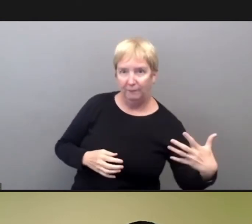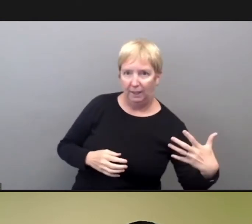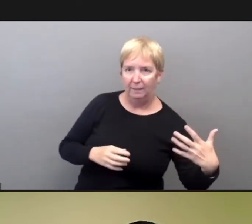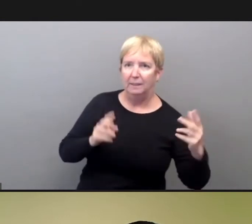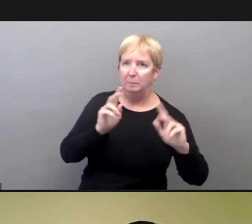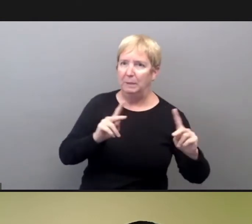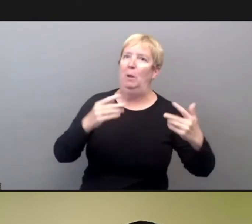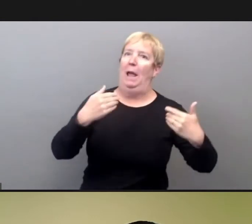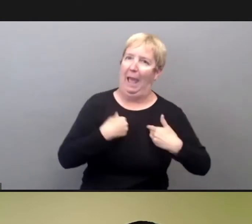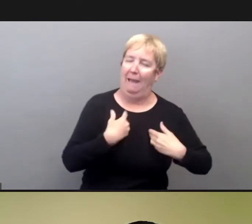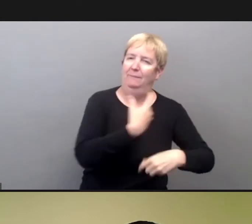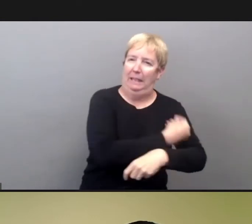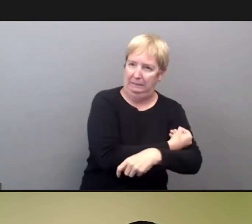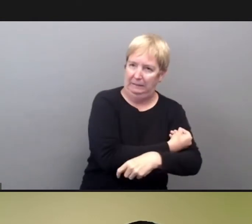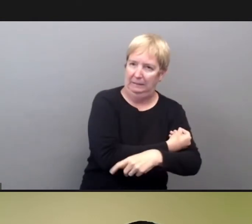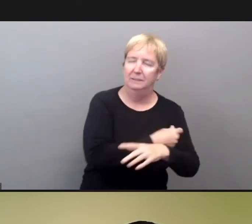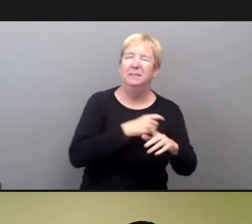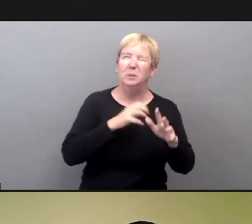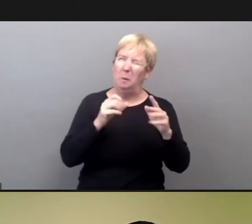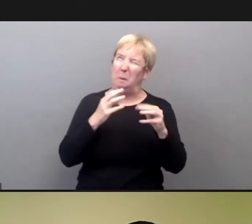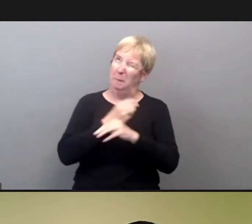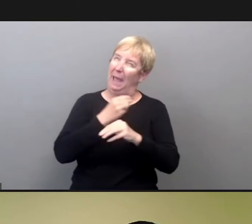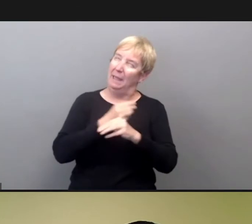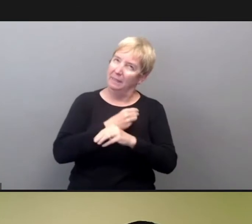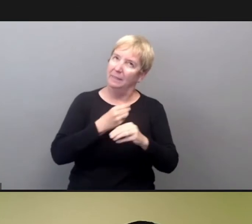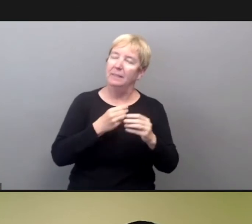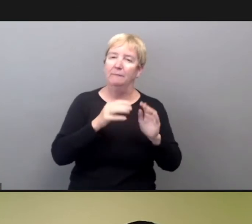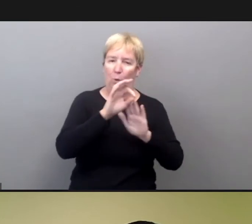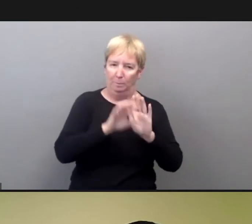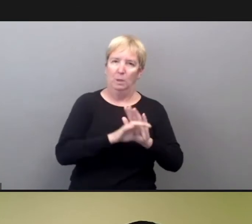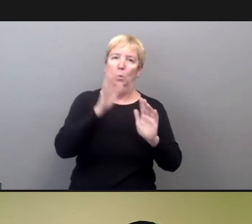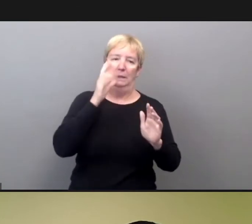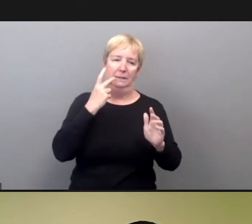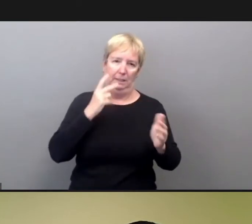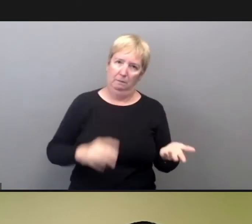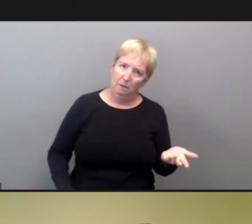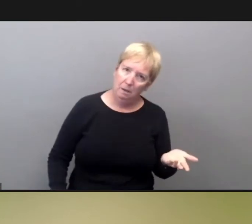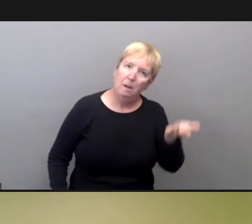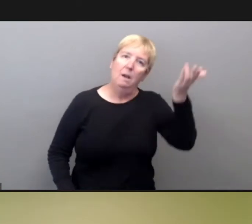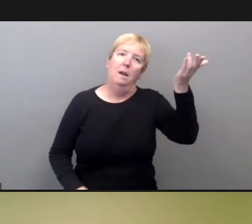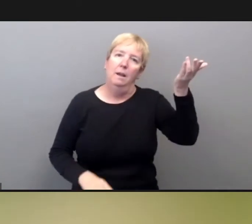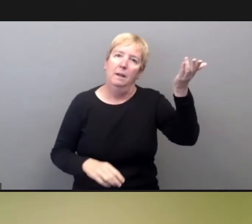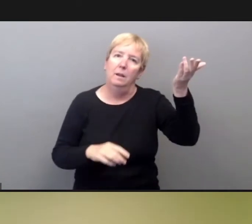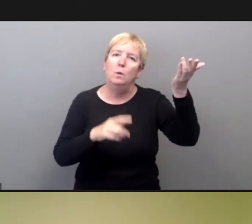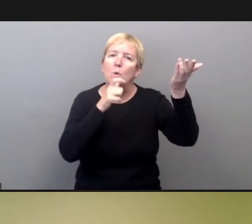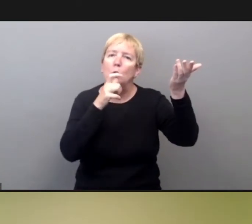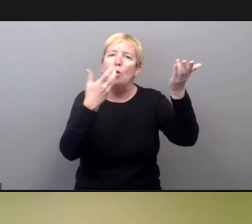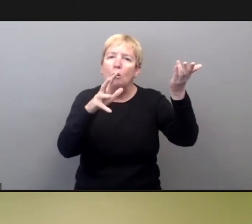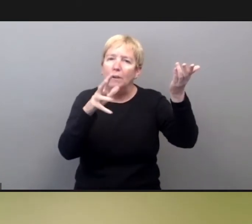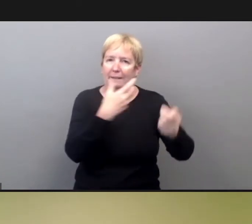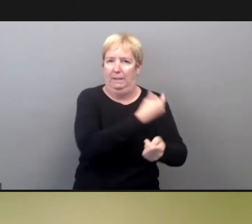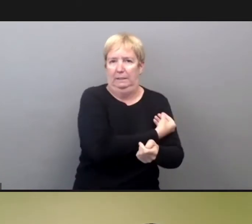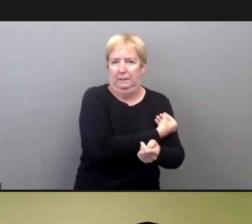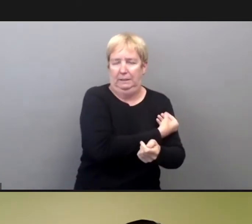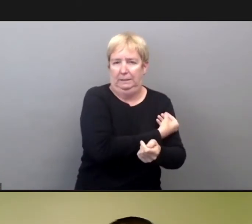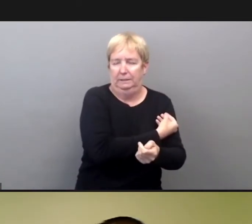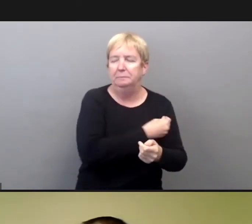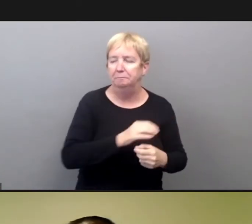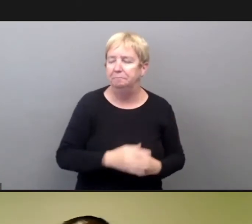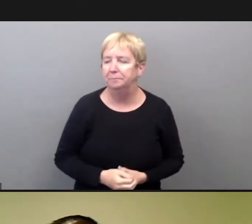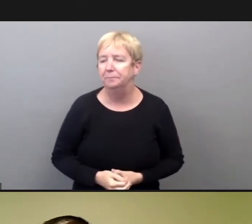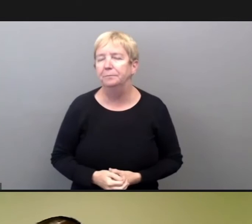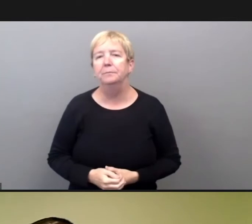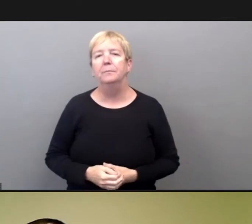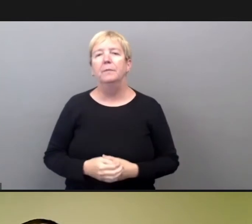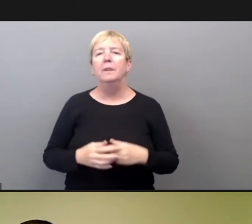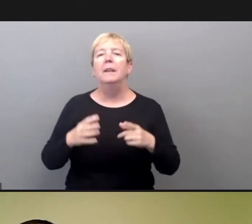group, which is smaller. So mathematically, we'll see that go up. Also, and I'm not going to bring up the curve on the screen today, but the